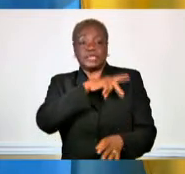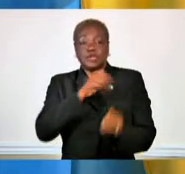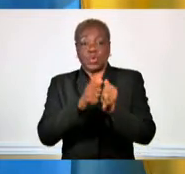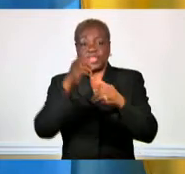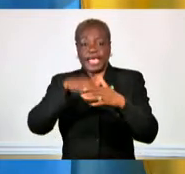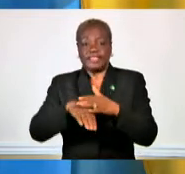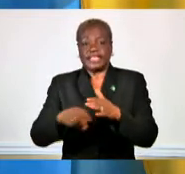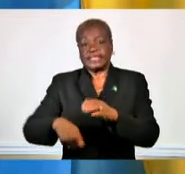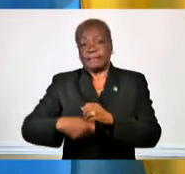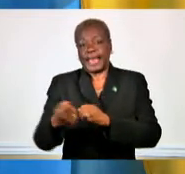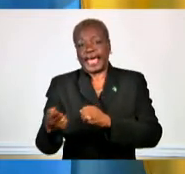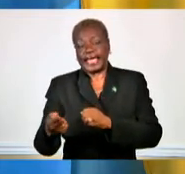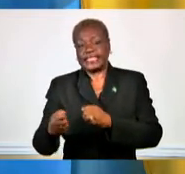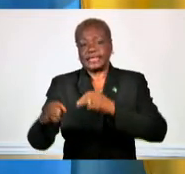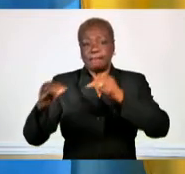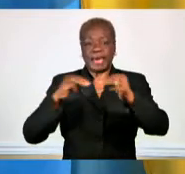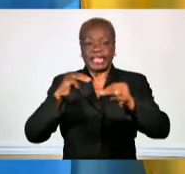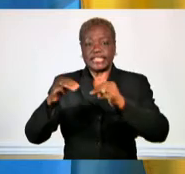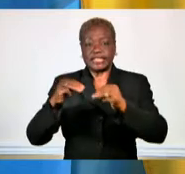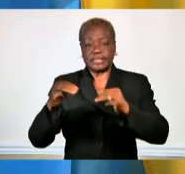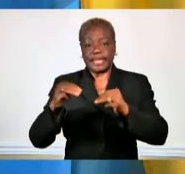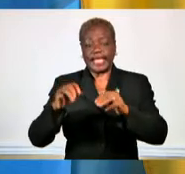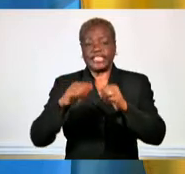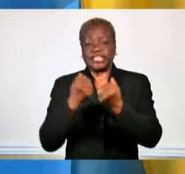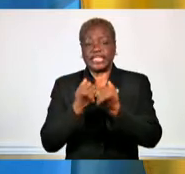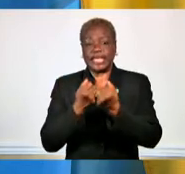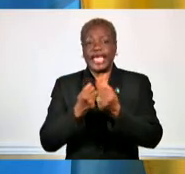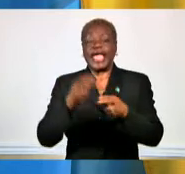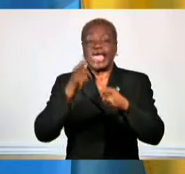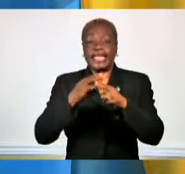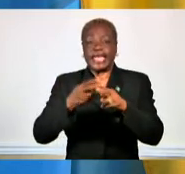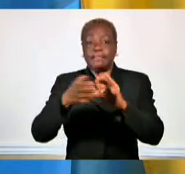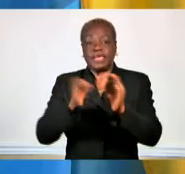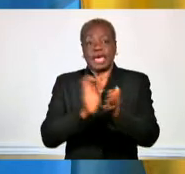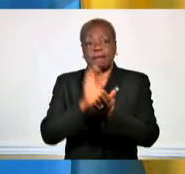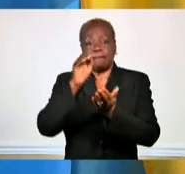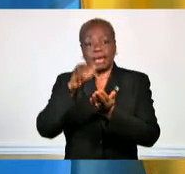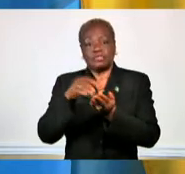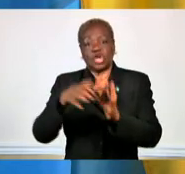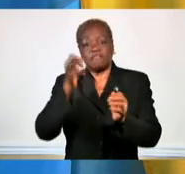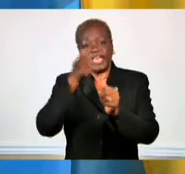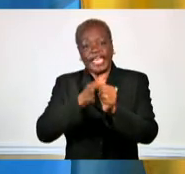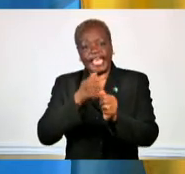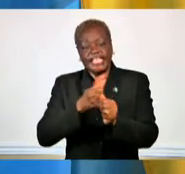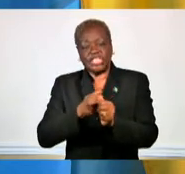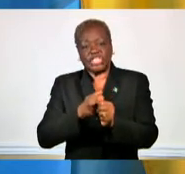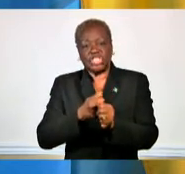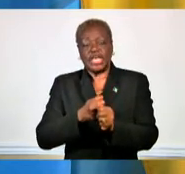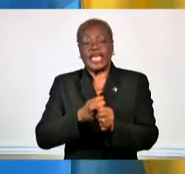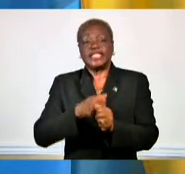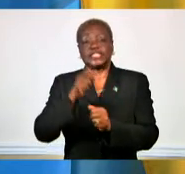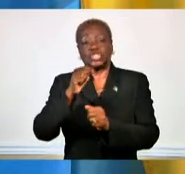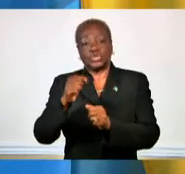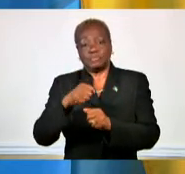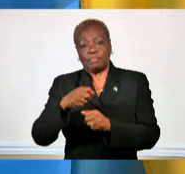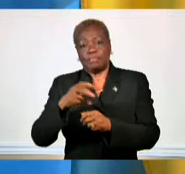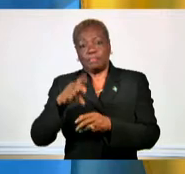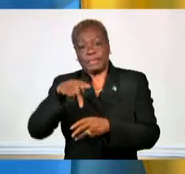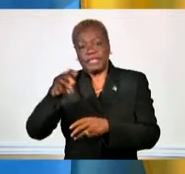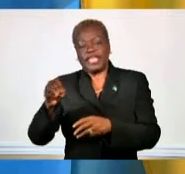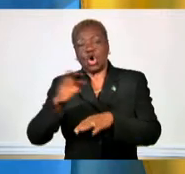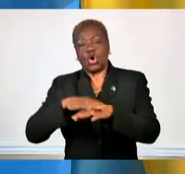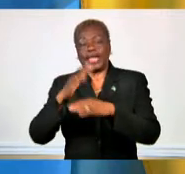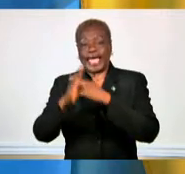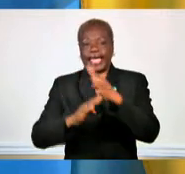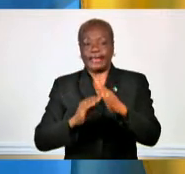Management Agency identify the quantities of each specific stock on hand, the